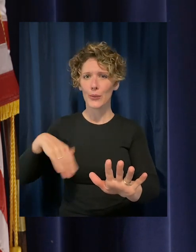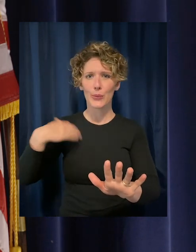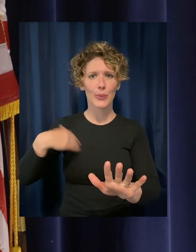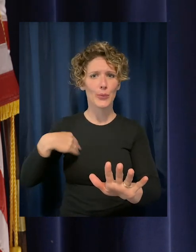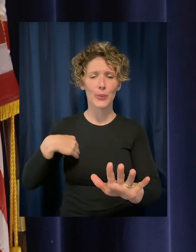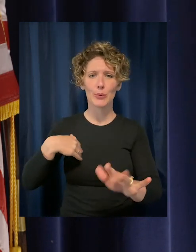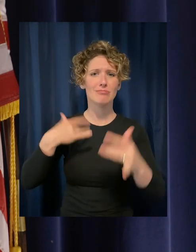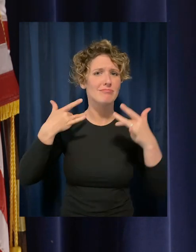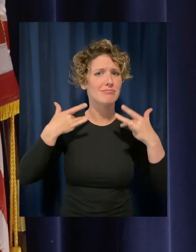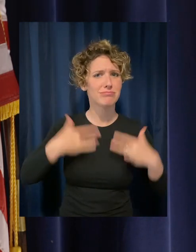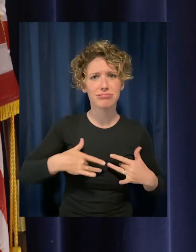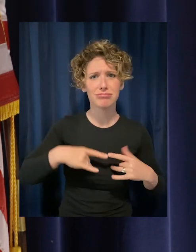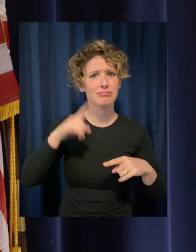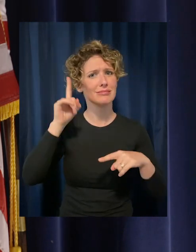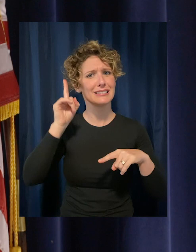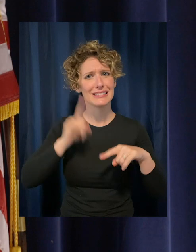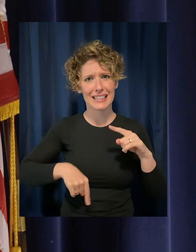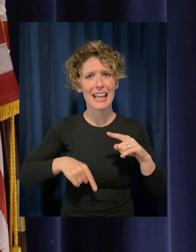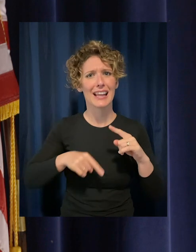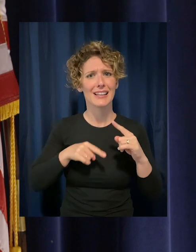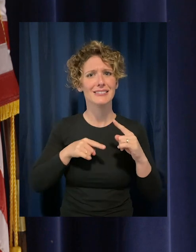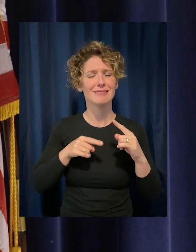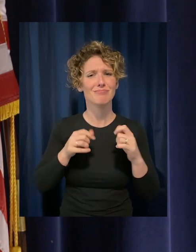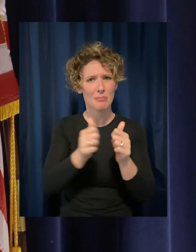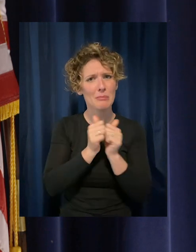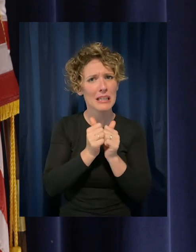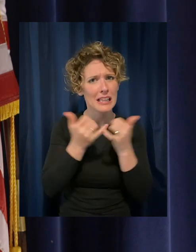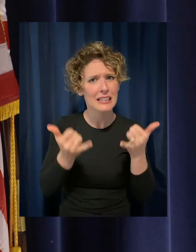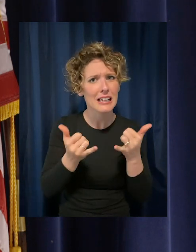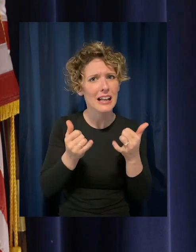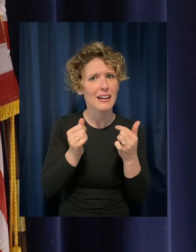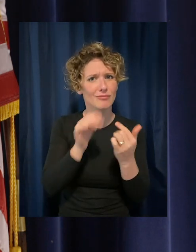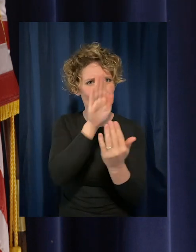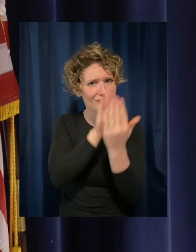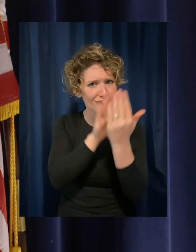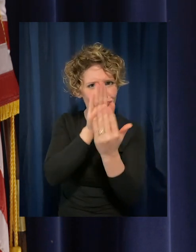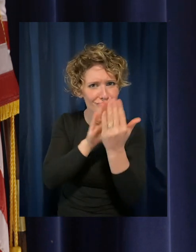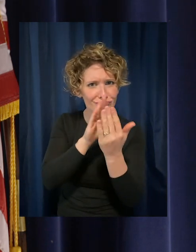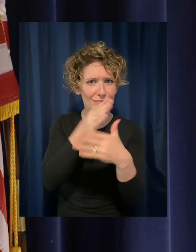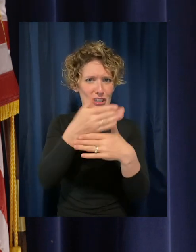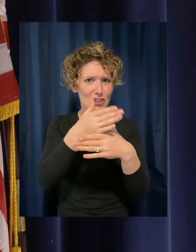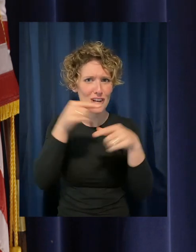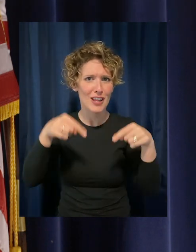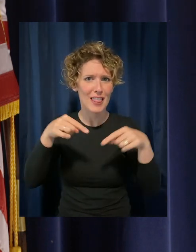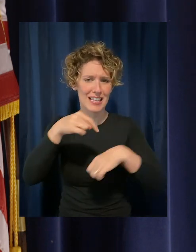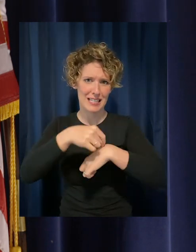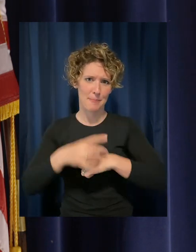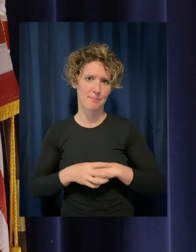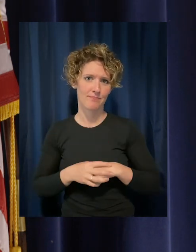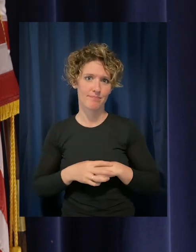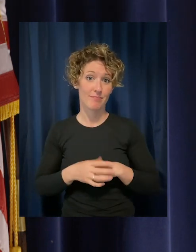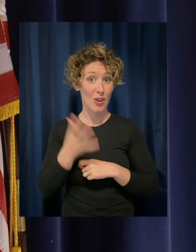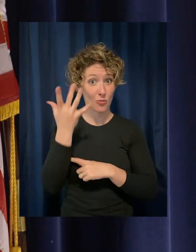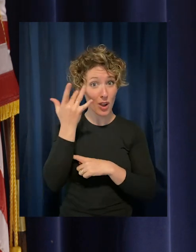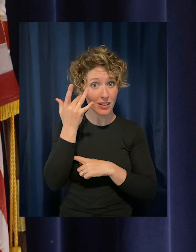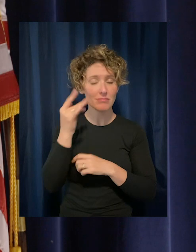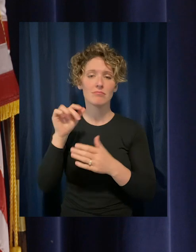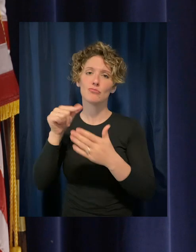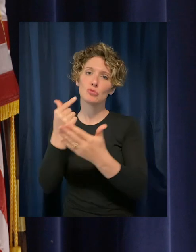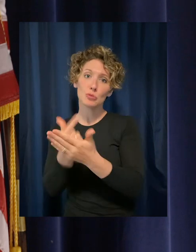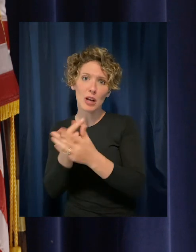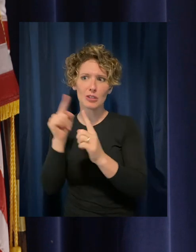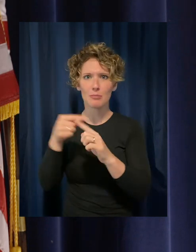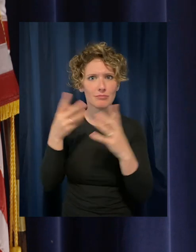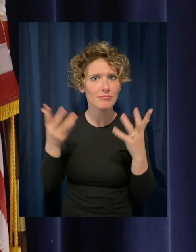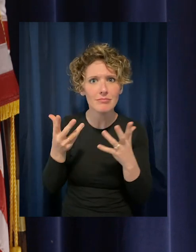deeply saddened I am not in the same space as you to share this moment. Graduation is often about memories, potential,